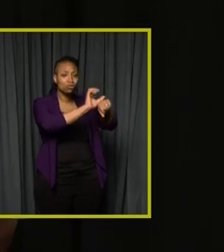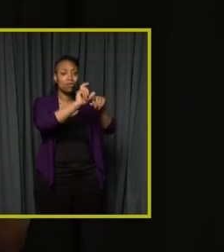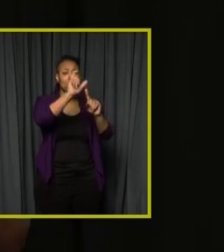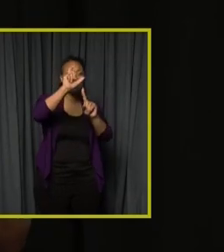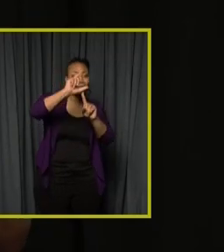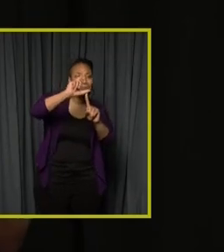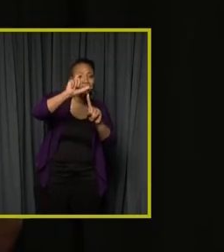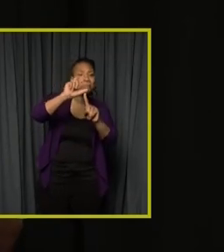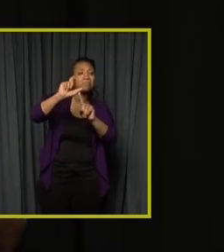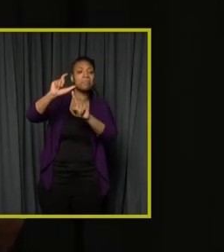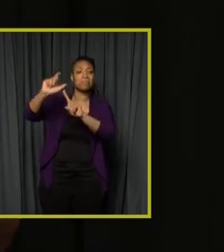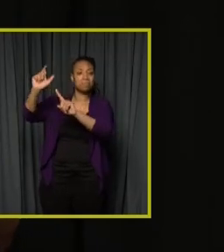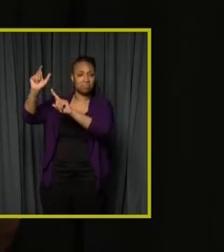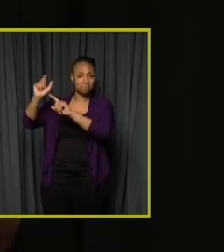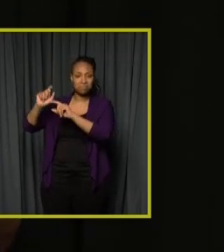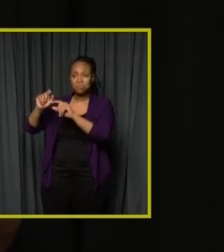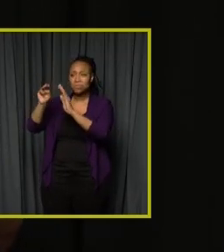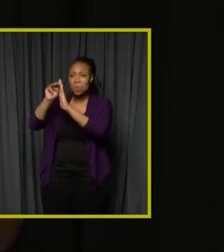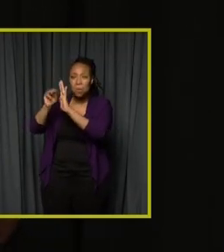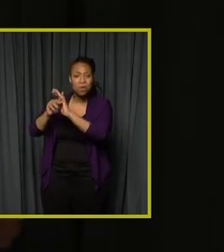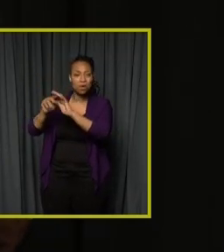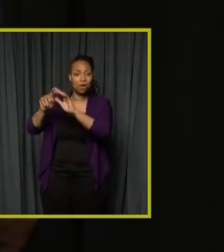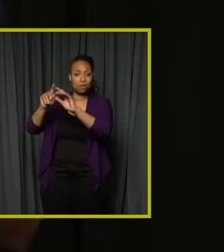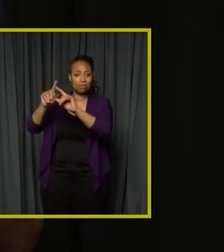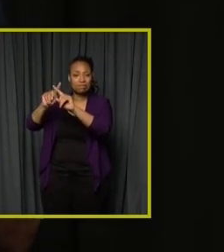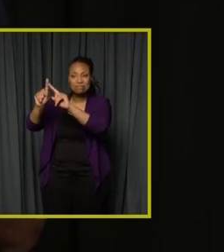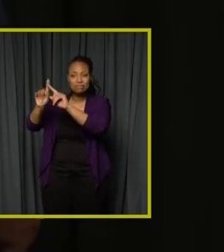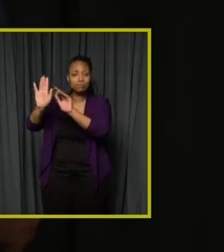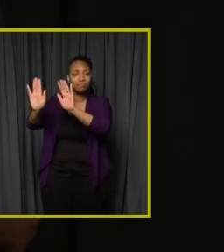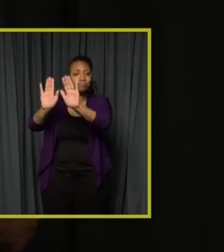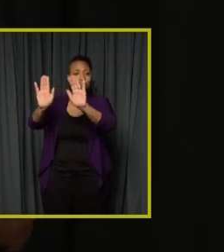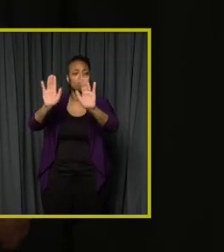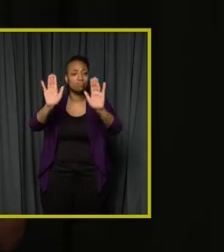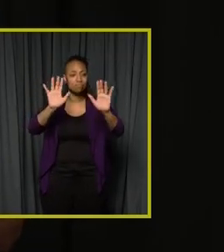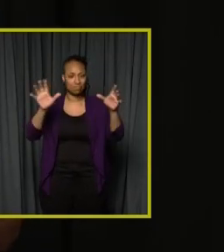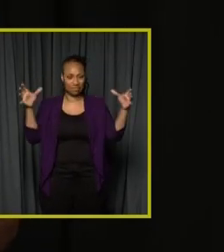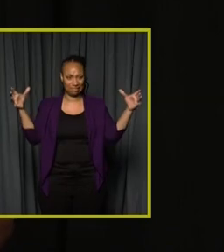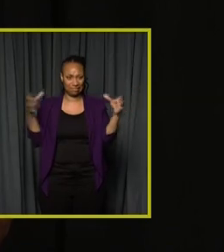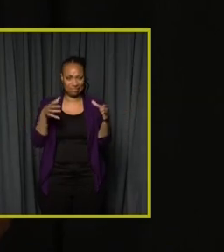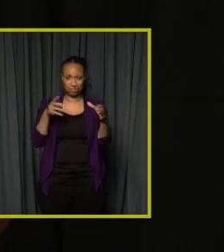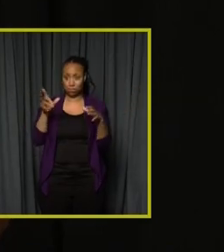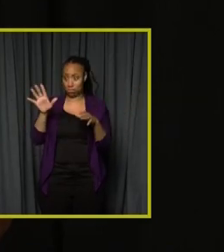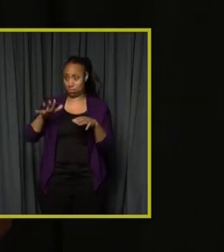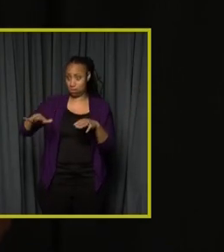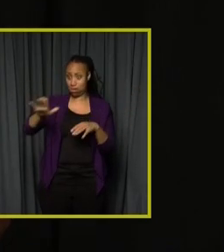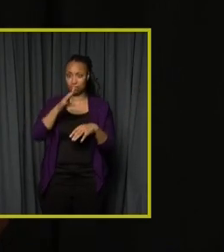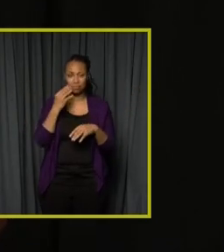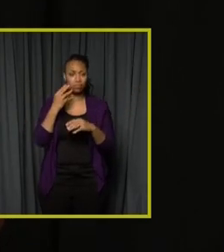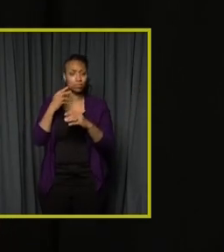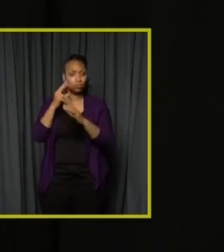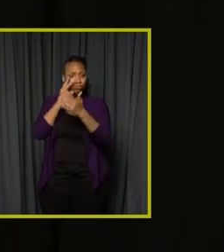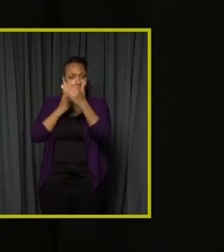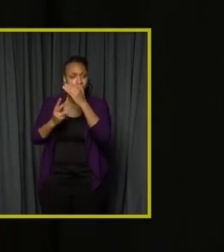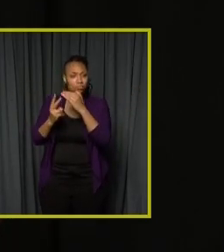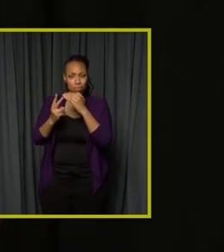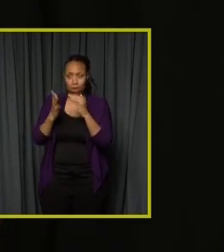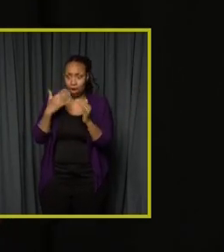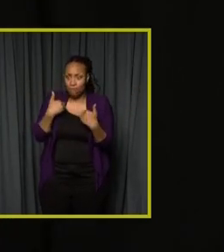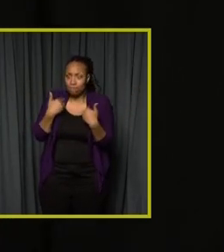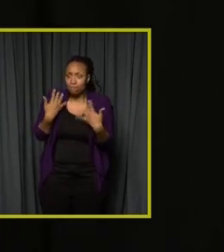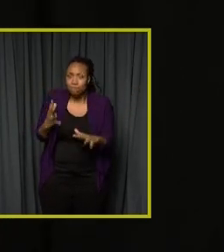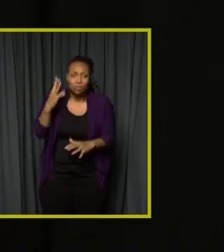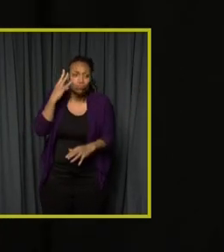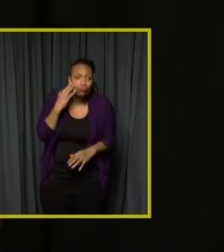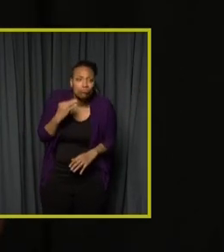podiums, but prophets who struggle to survive in food deserts, and who scream